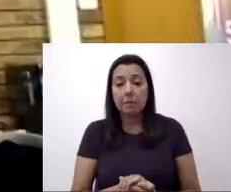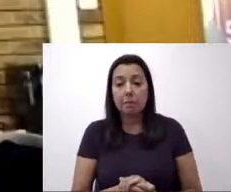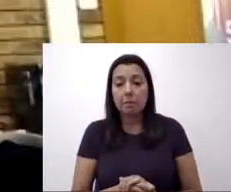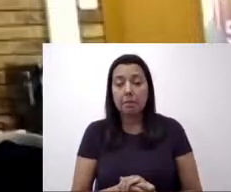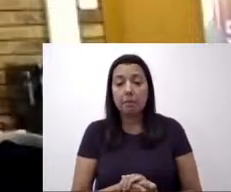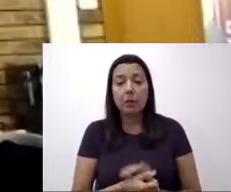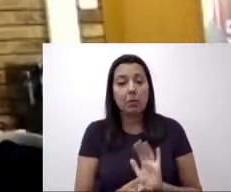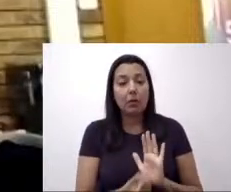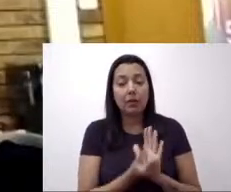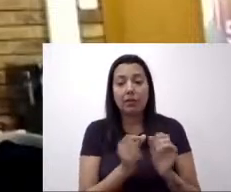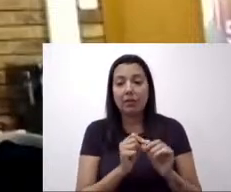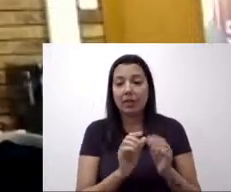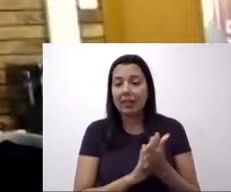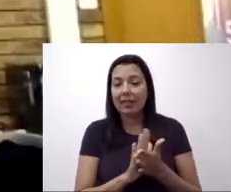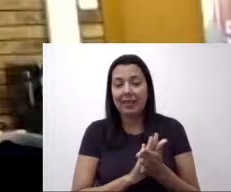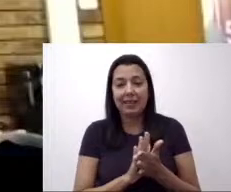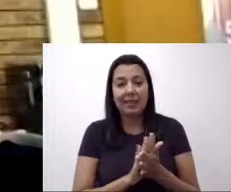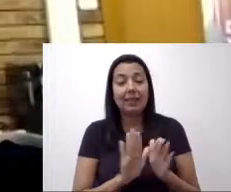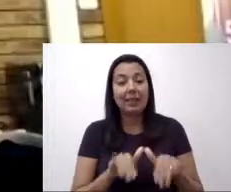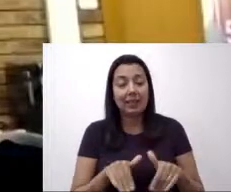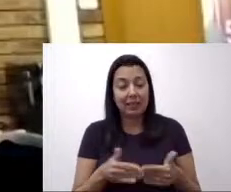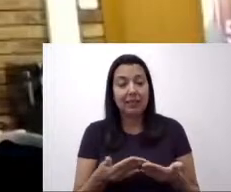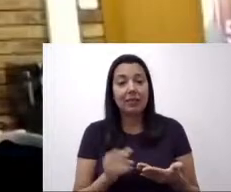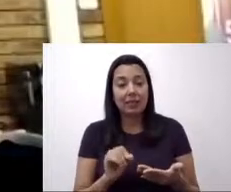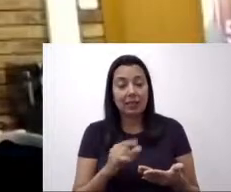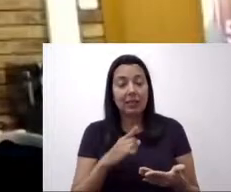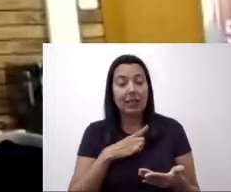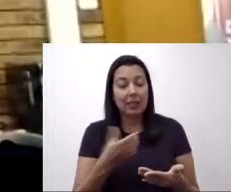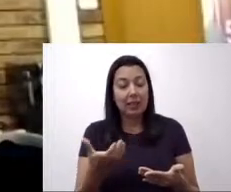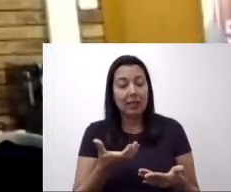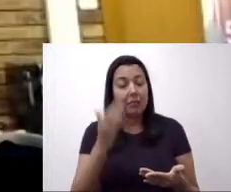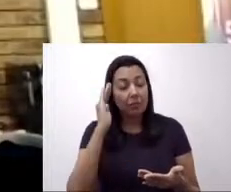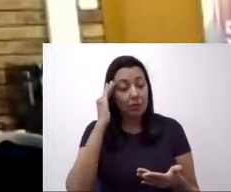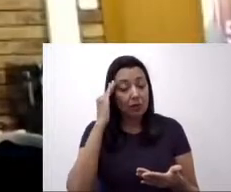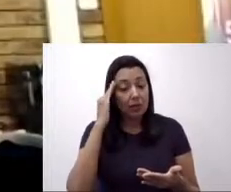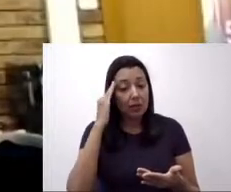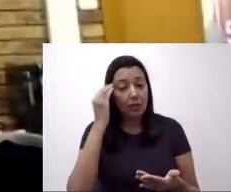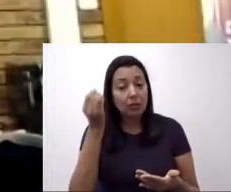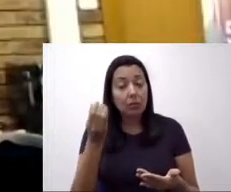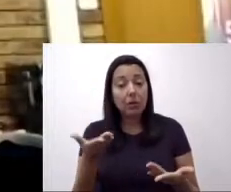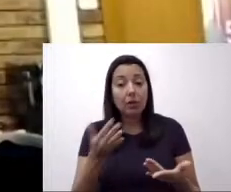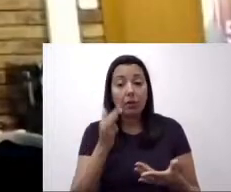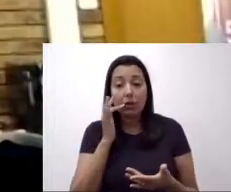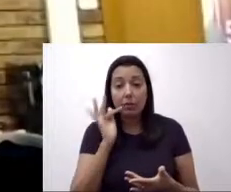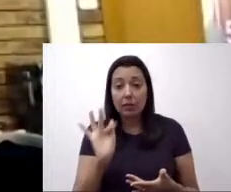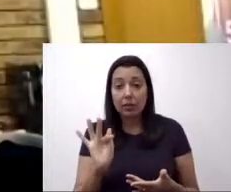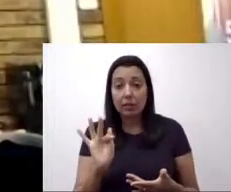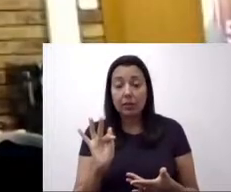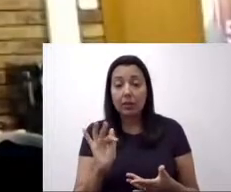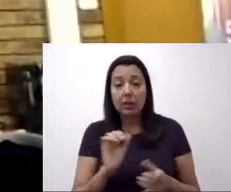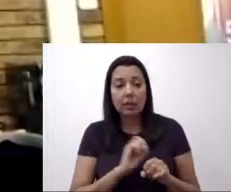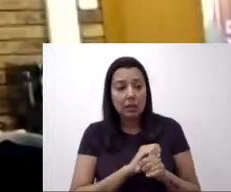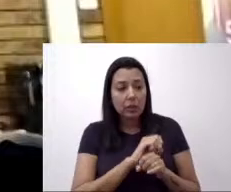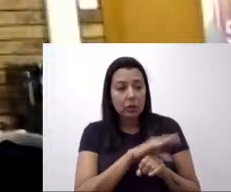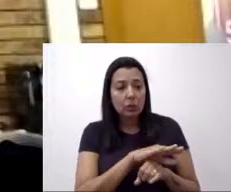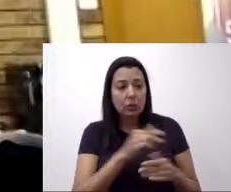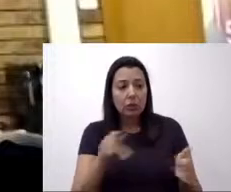the team of ACF tried to understand the French situation, they exclude the case. And what I think